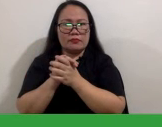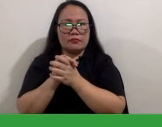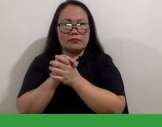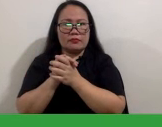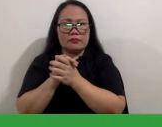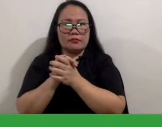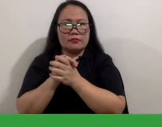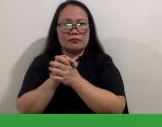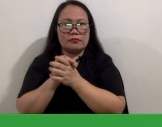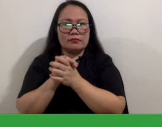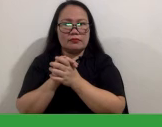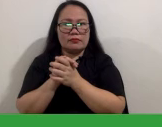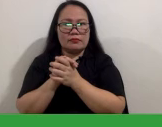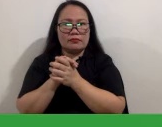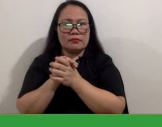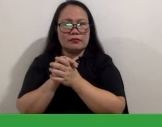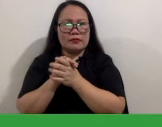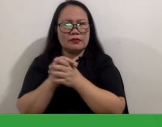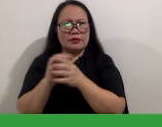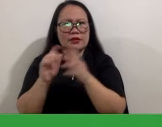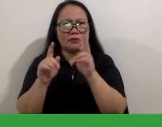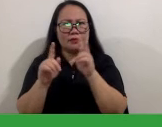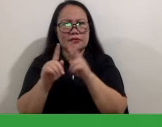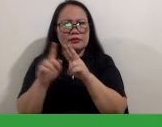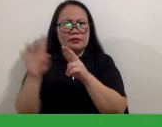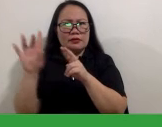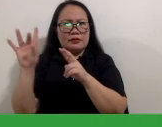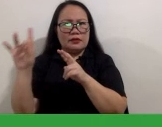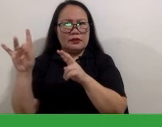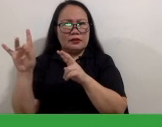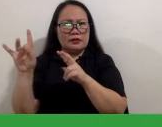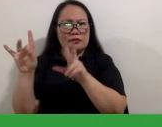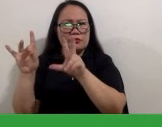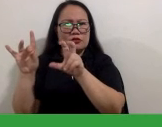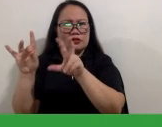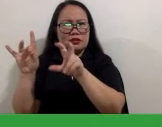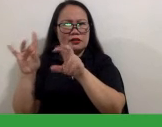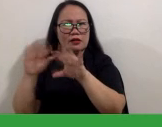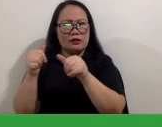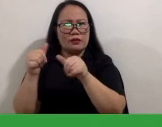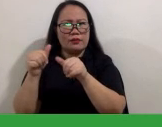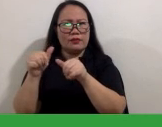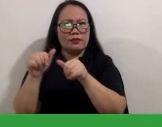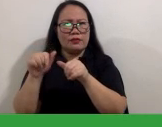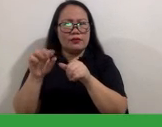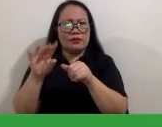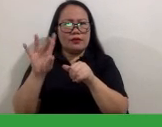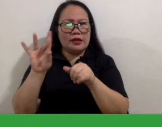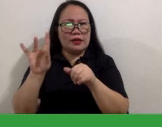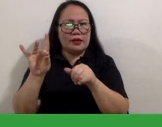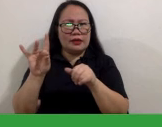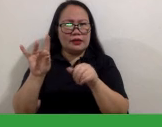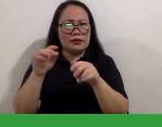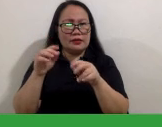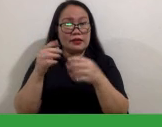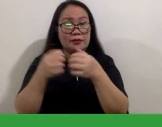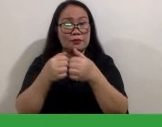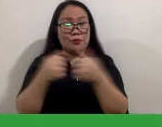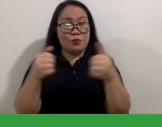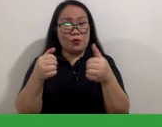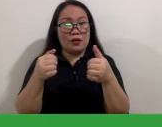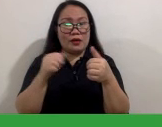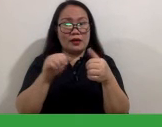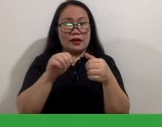can apply distributive property. How? So, if I have here 8 times 13, we can have it 8 times 10 plus